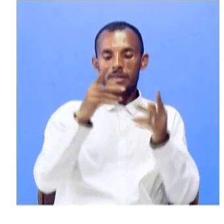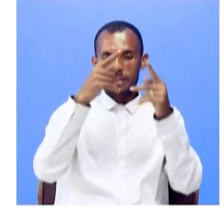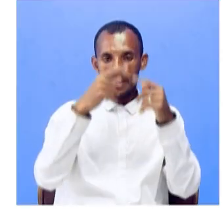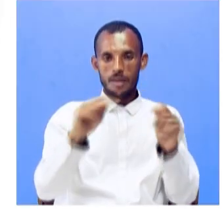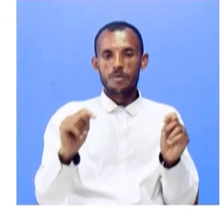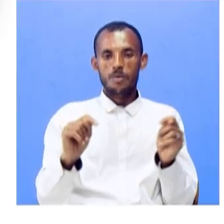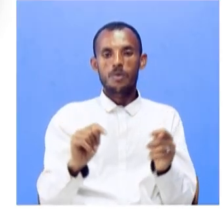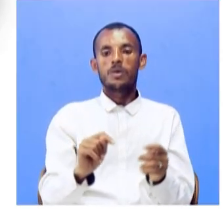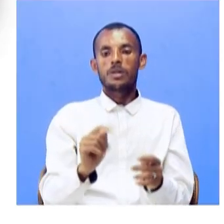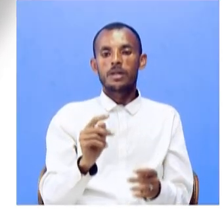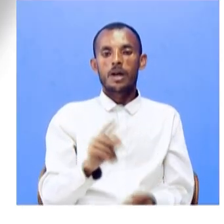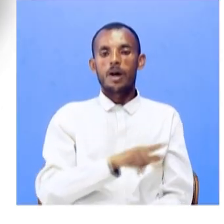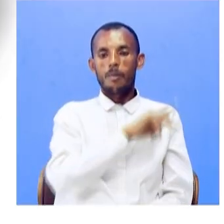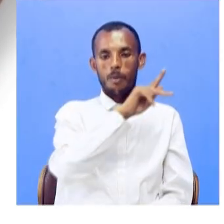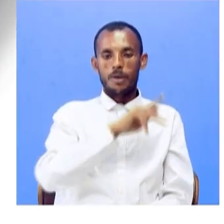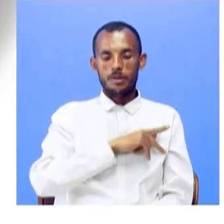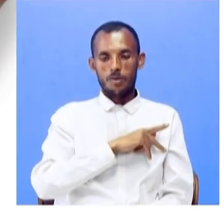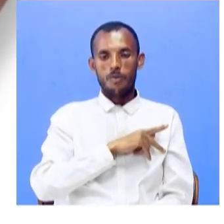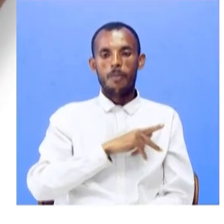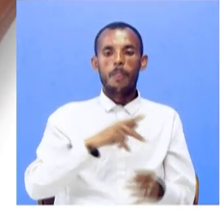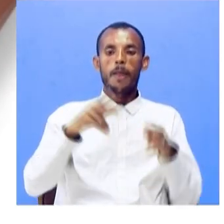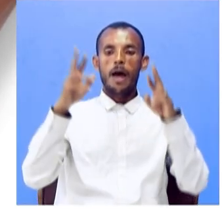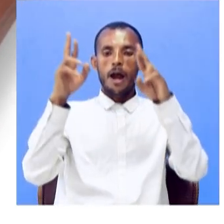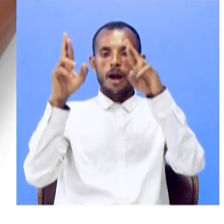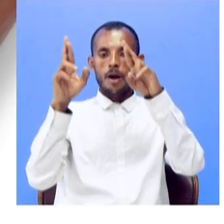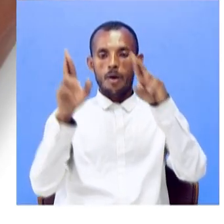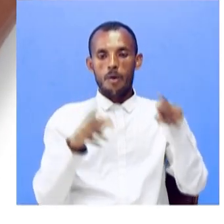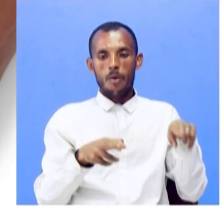list the properties of rhombus. Properties